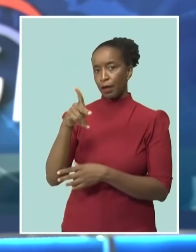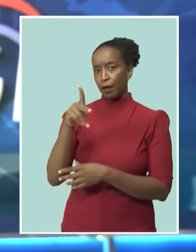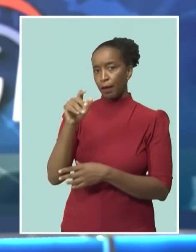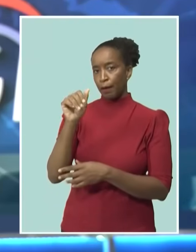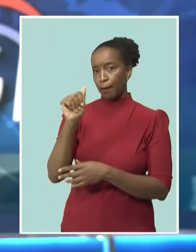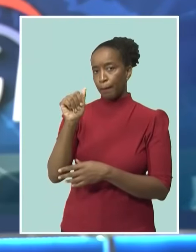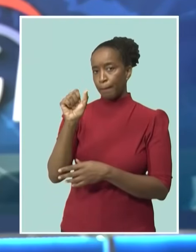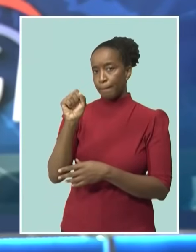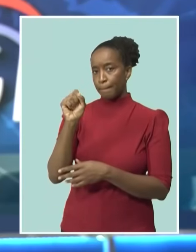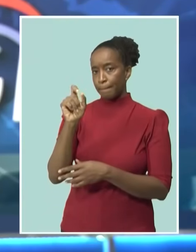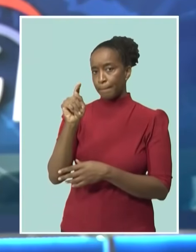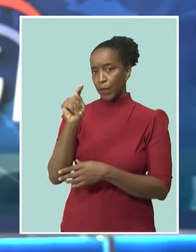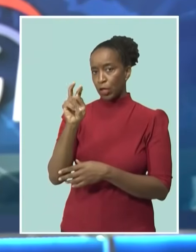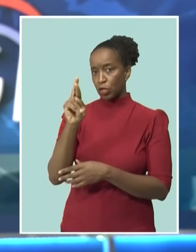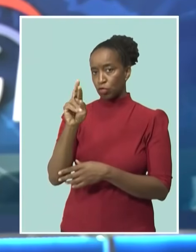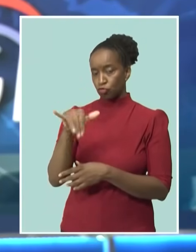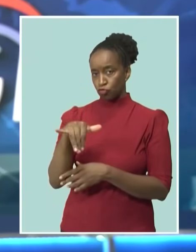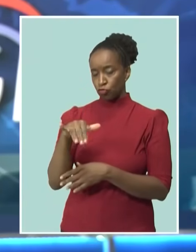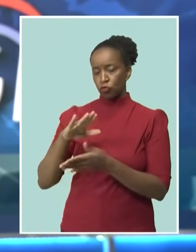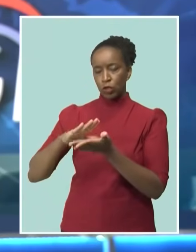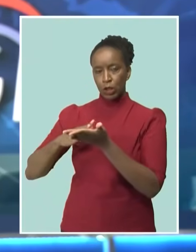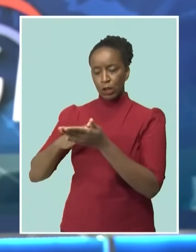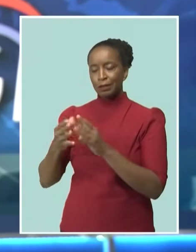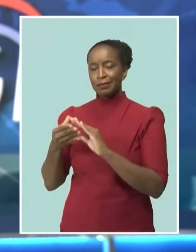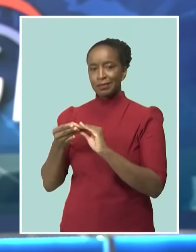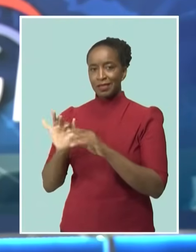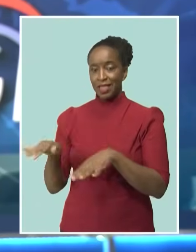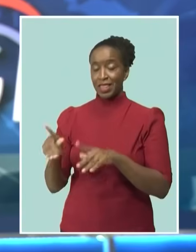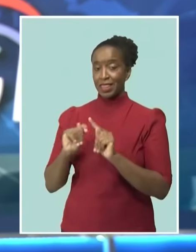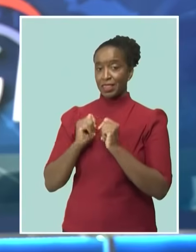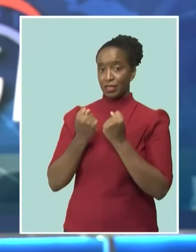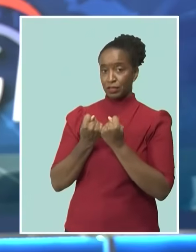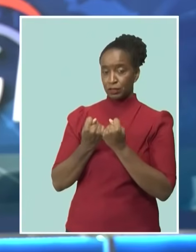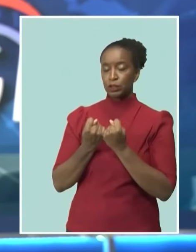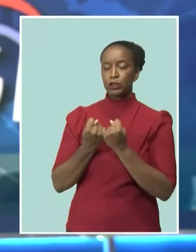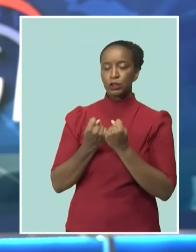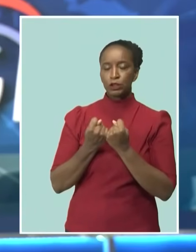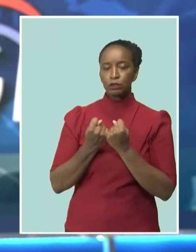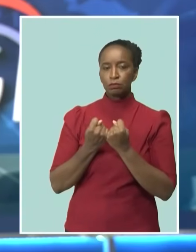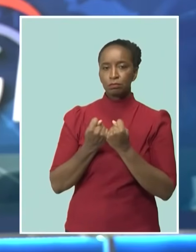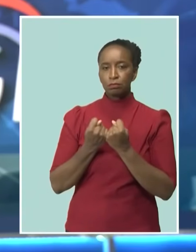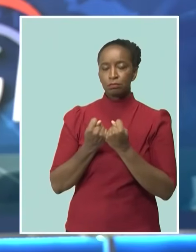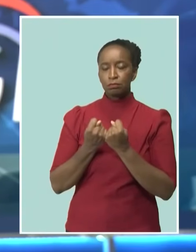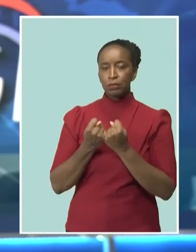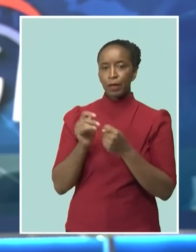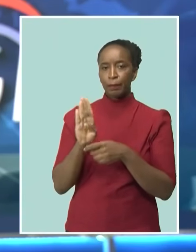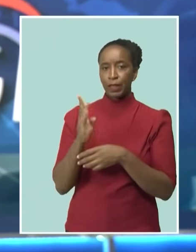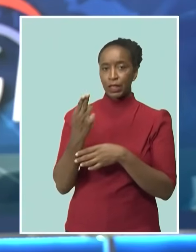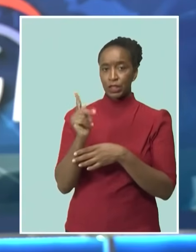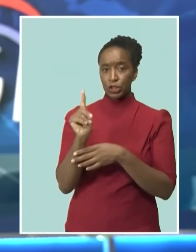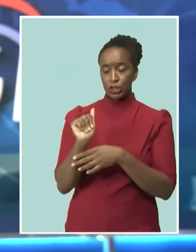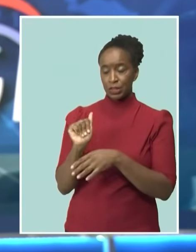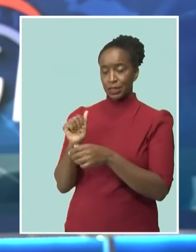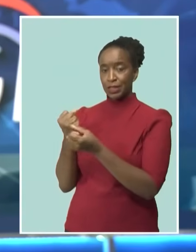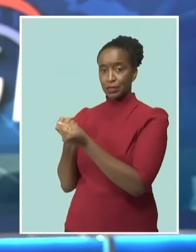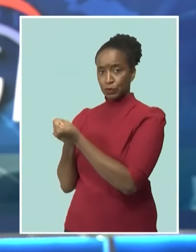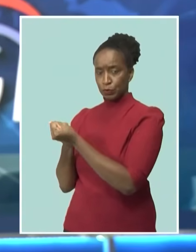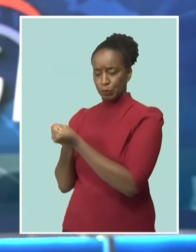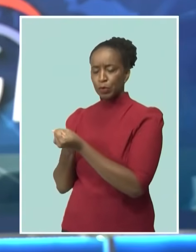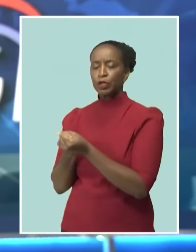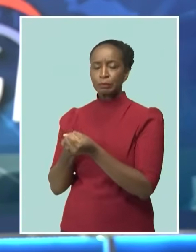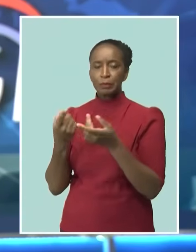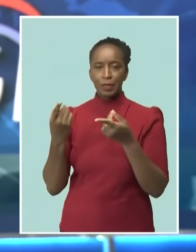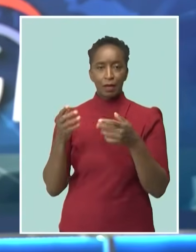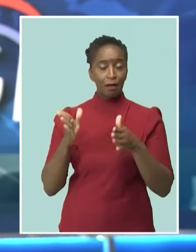sponsored by the Barbados Hotel and Tourism Association, is proud to defend its Taste of the Caribbean 2025 title at home. She